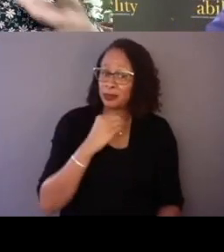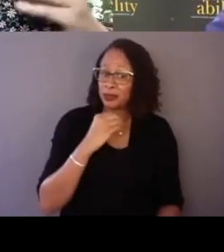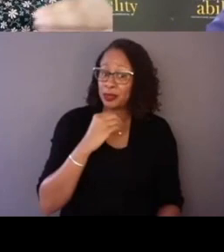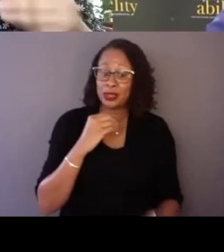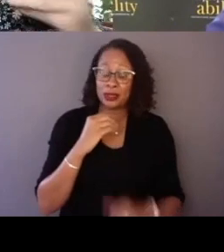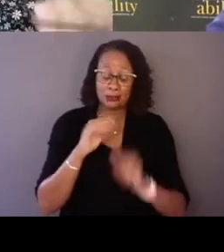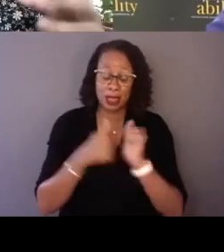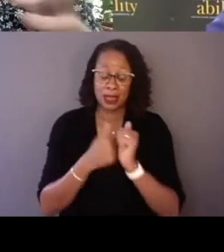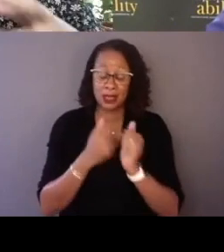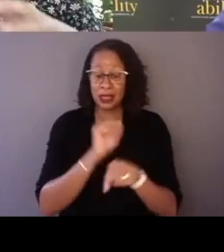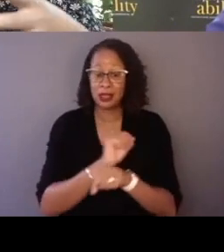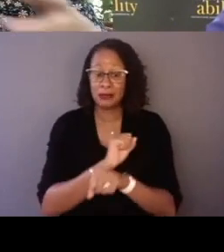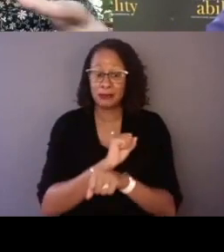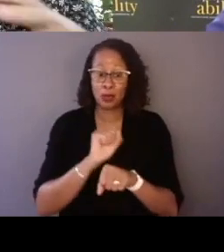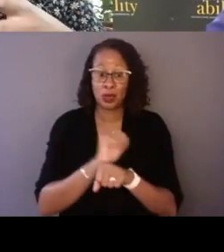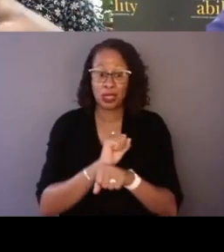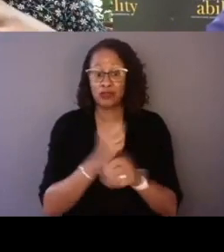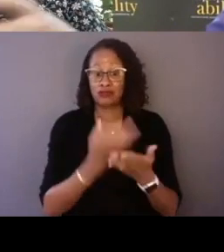they were all kind of